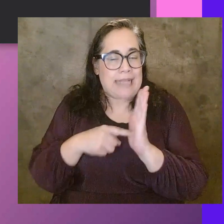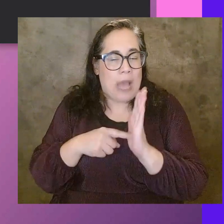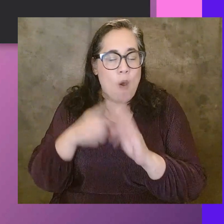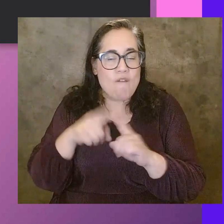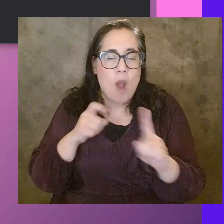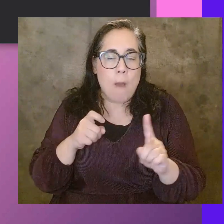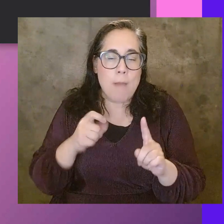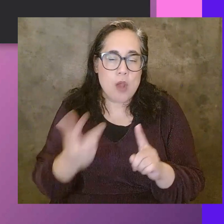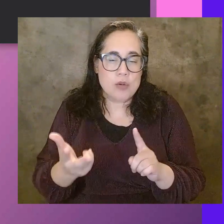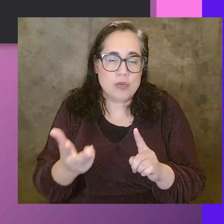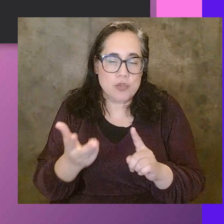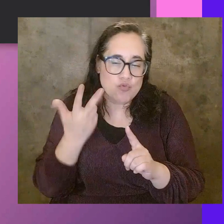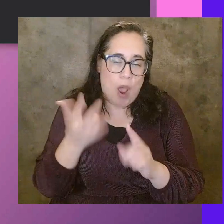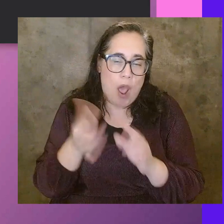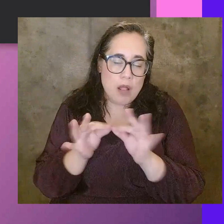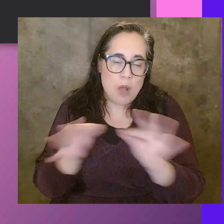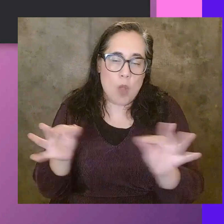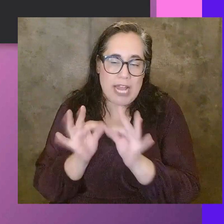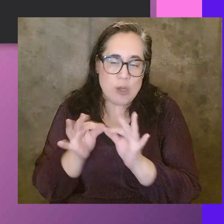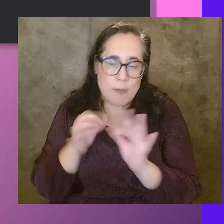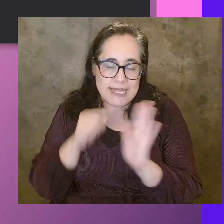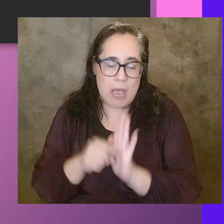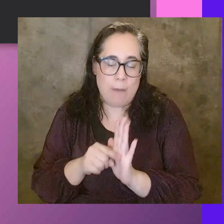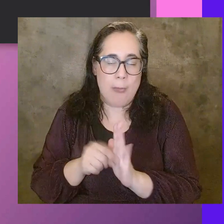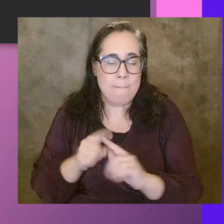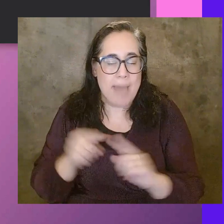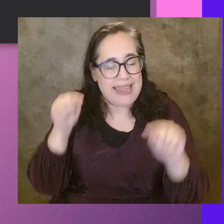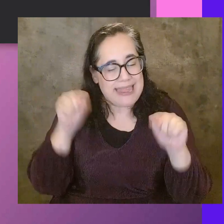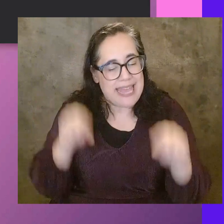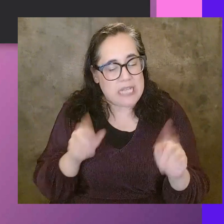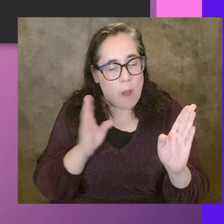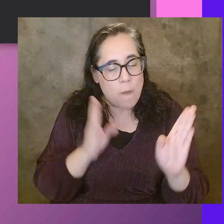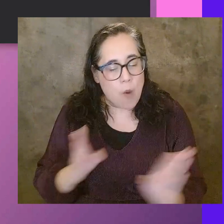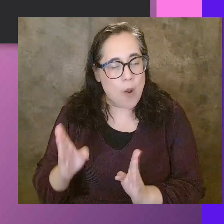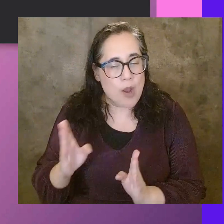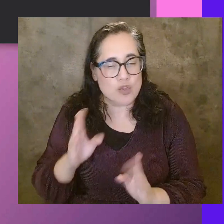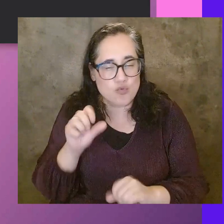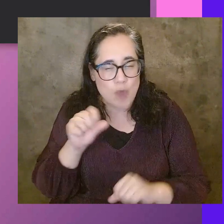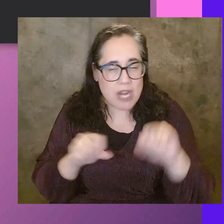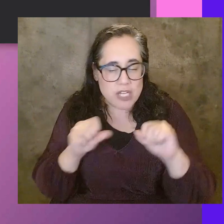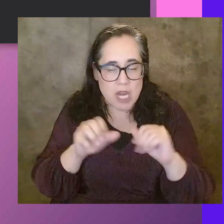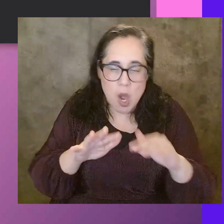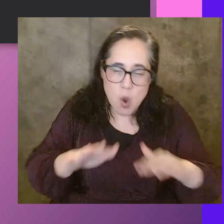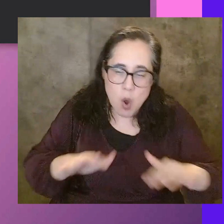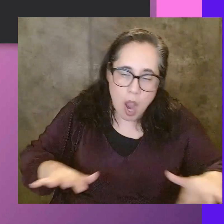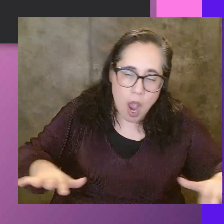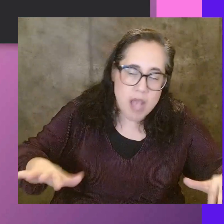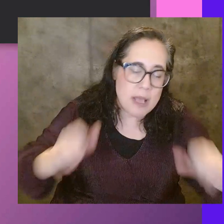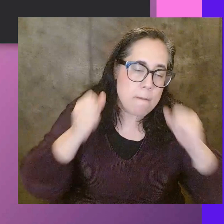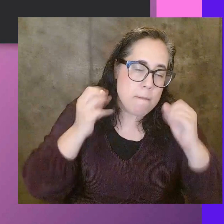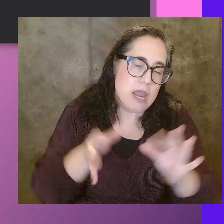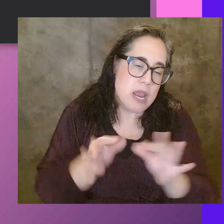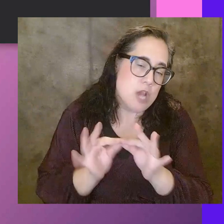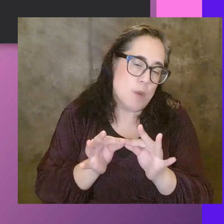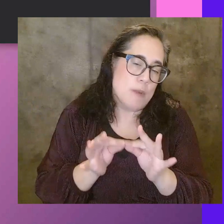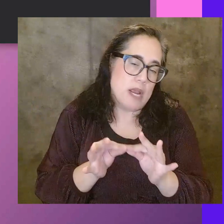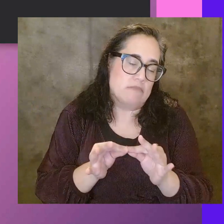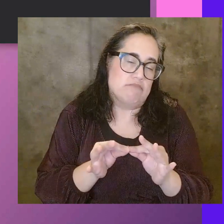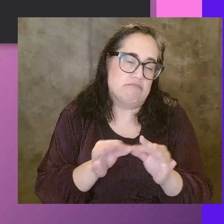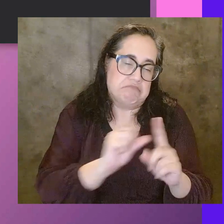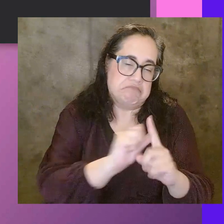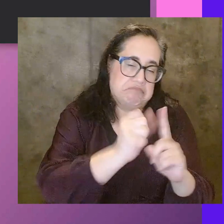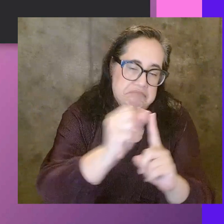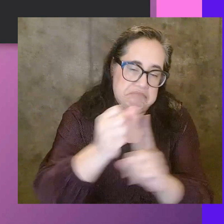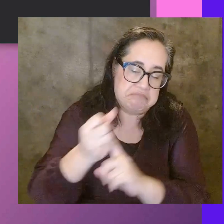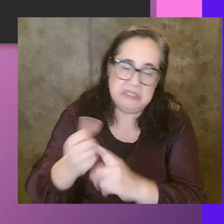Although today's examples come from a trilingual interpreting assignment, these preparation strategies apply across many interpreting